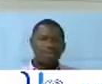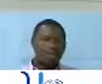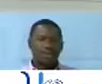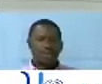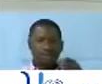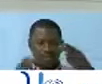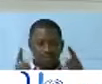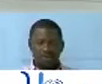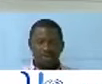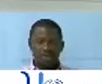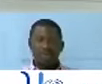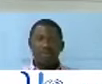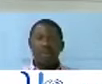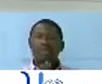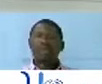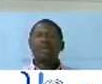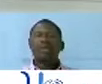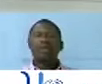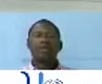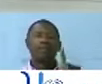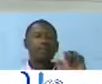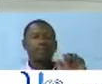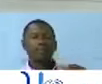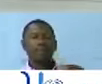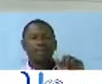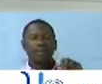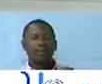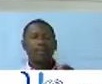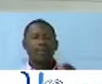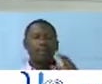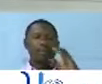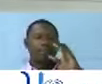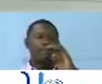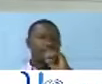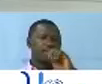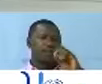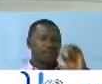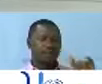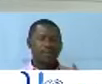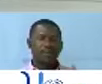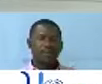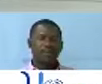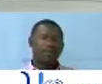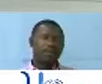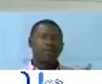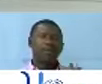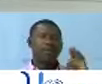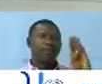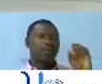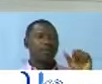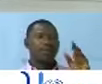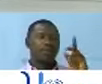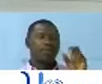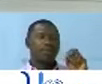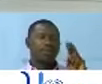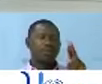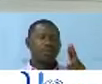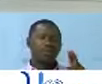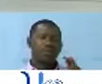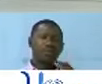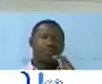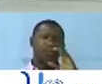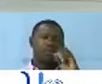like Lamin Cisse and the other Lamin Cisse, of course. Lamin Cisse and Badu Conte, we're doing a land